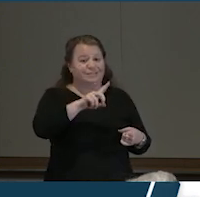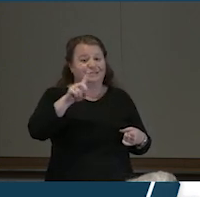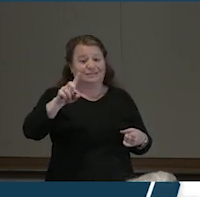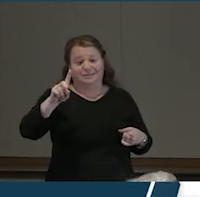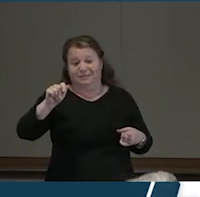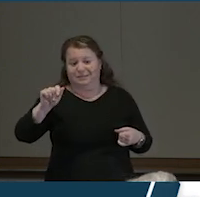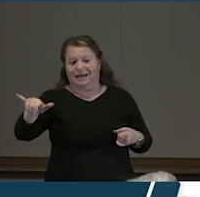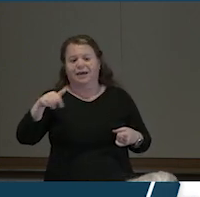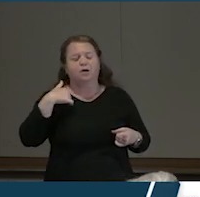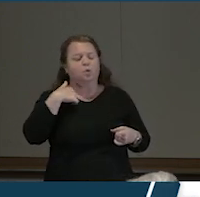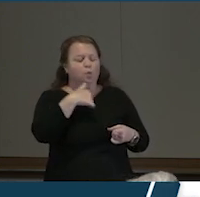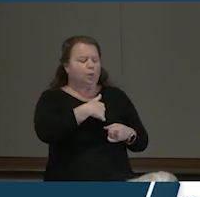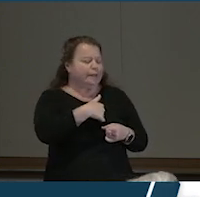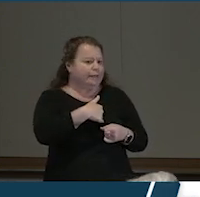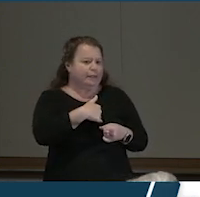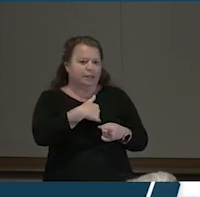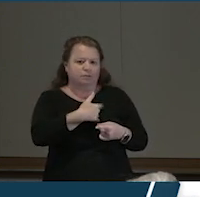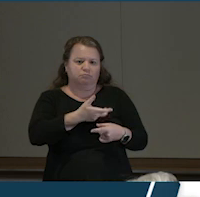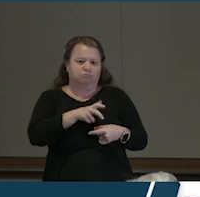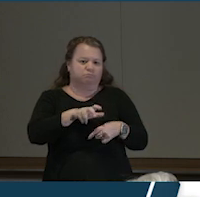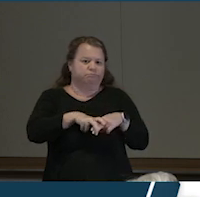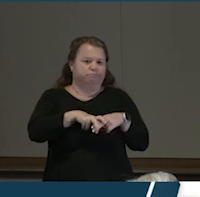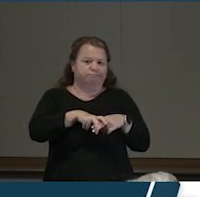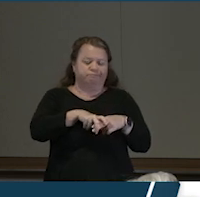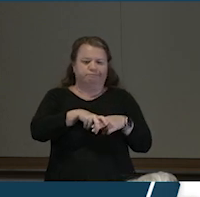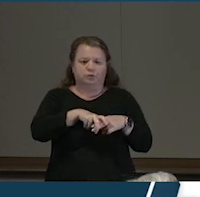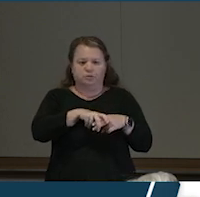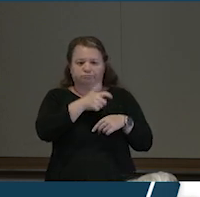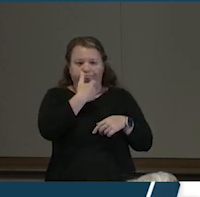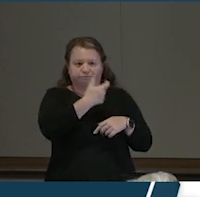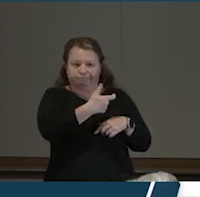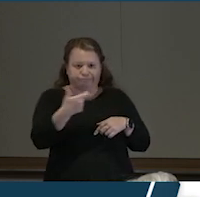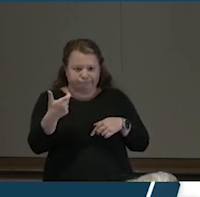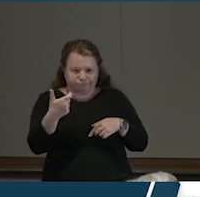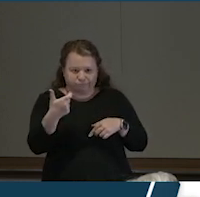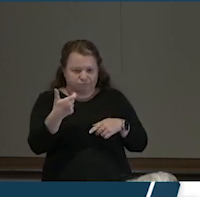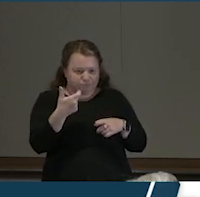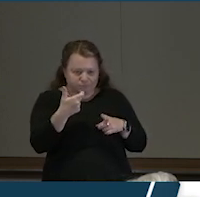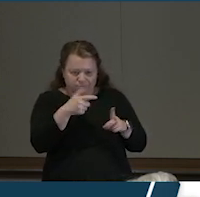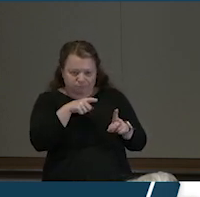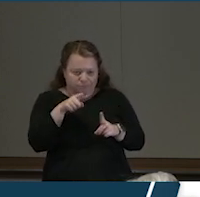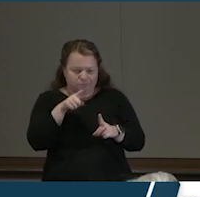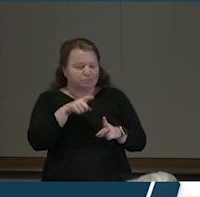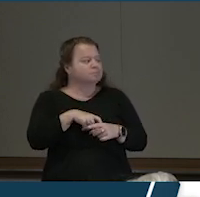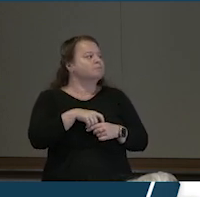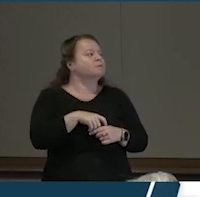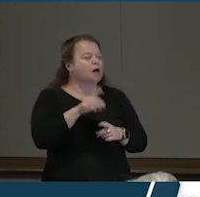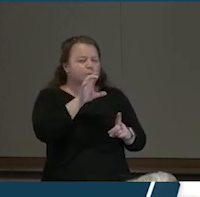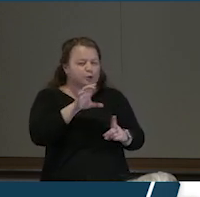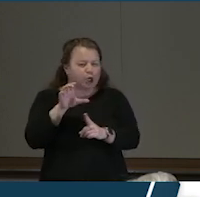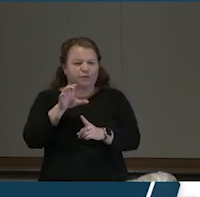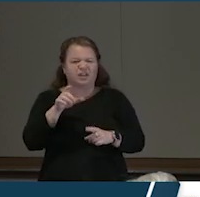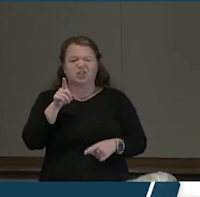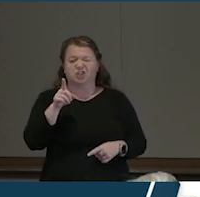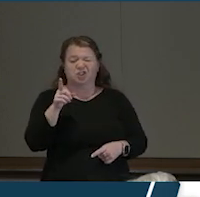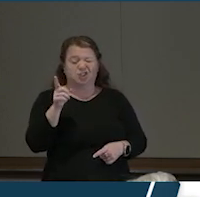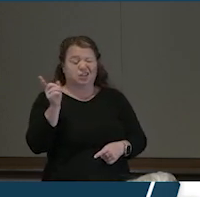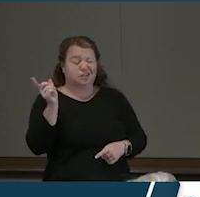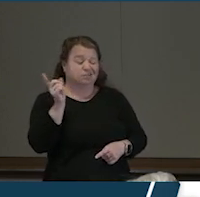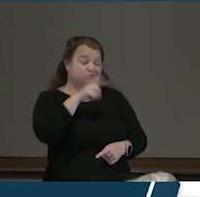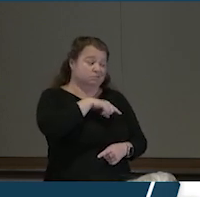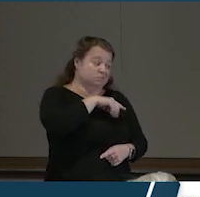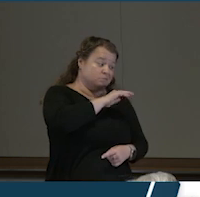observing. We were in this committee meeting. We were observing. And she reached over to me, or leaned over, and she said,